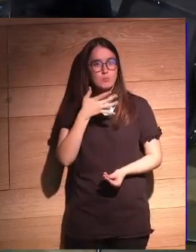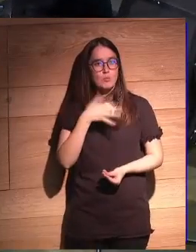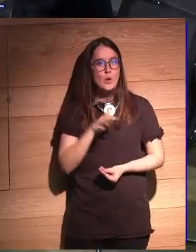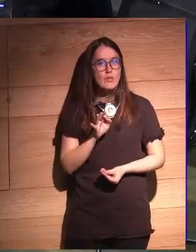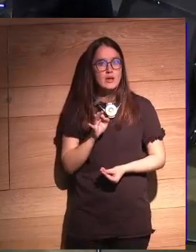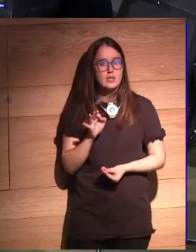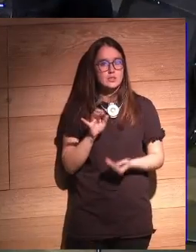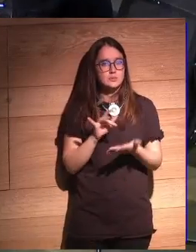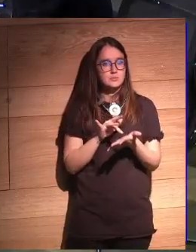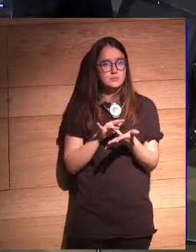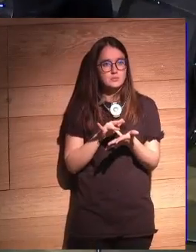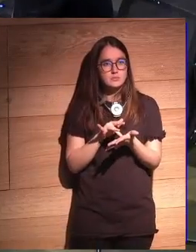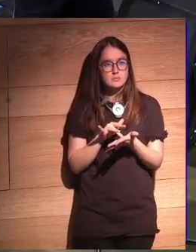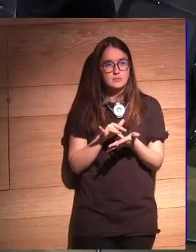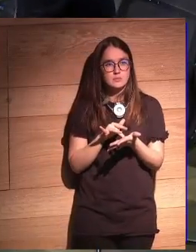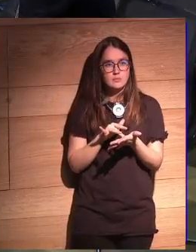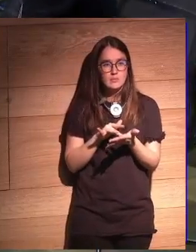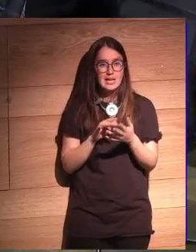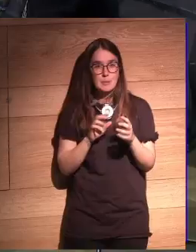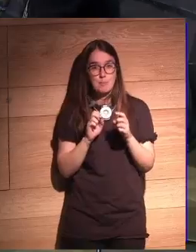paths. And I think that